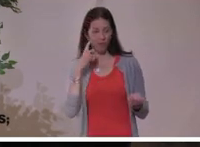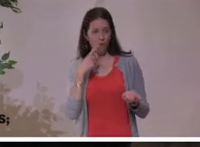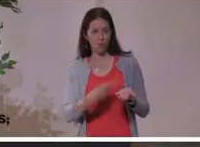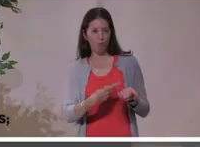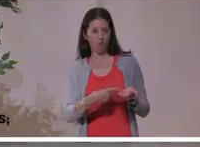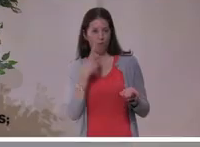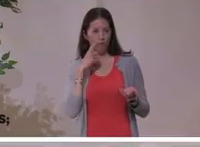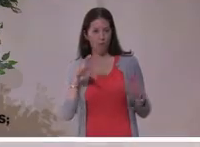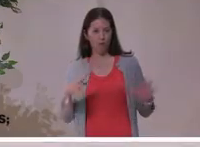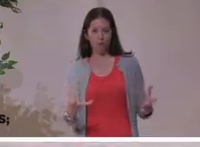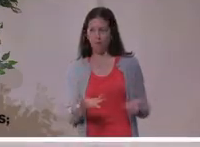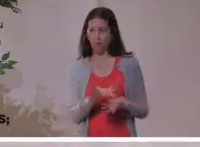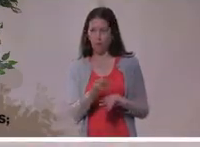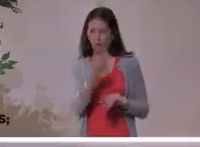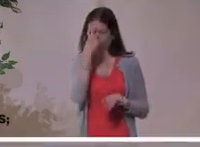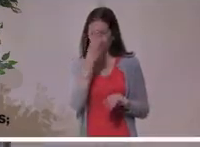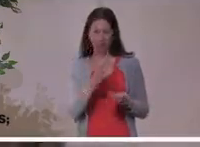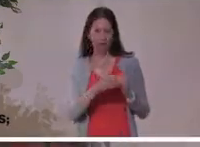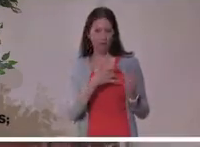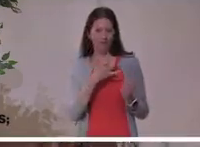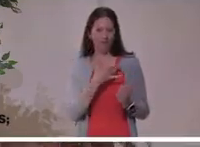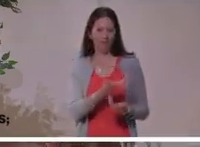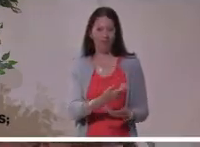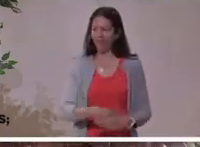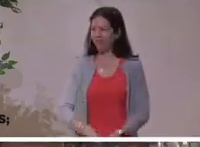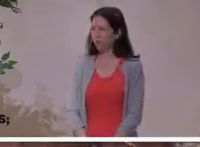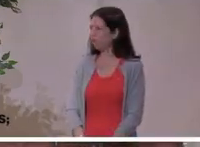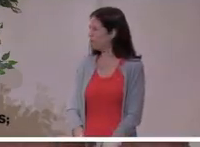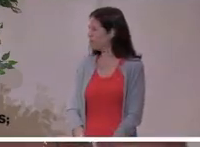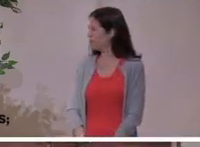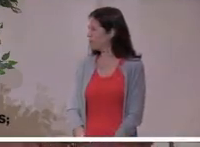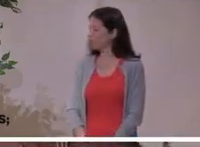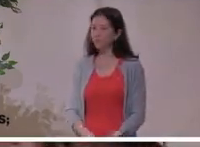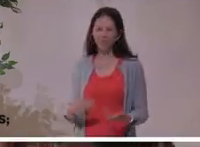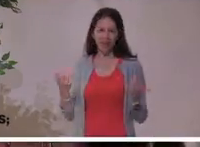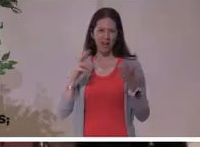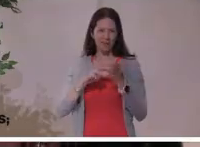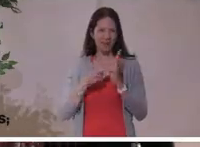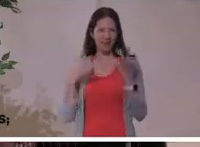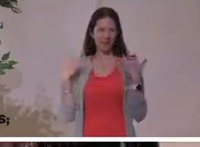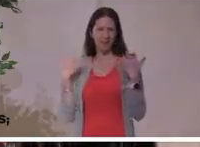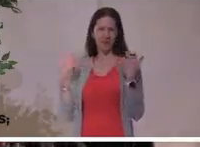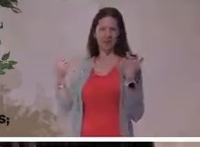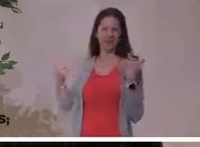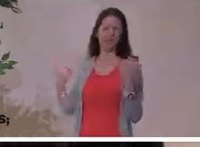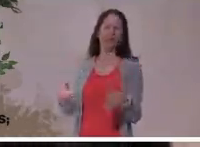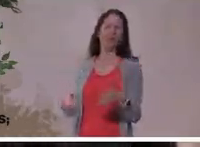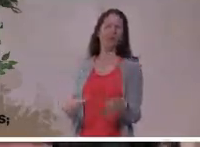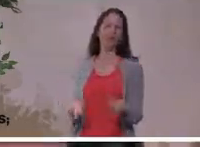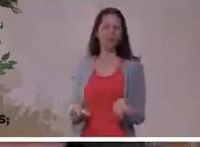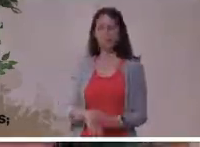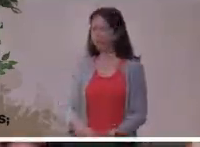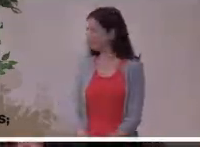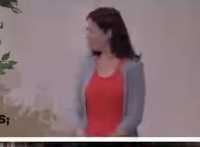this piece. What do you see? How do you feel? Let's talk about it, y'all. Everyone, I mean, besides the model, let's talk about this piece here.